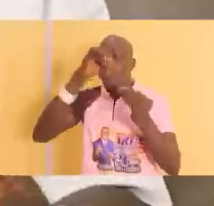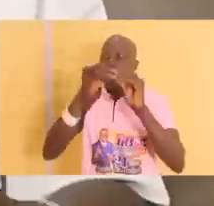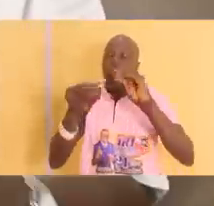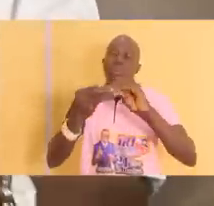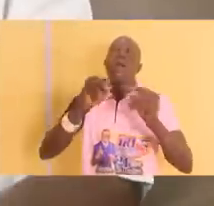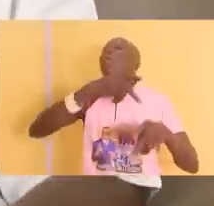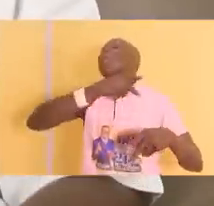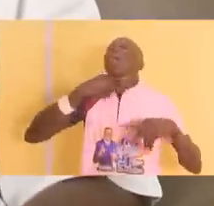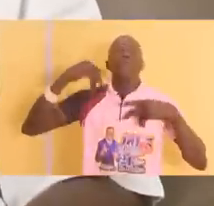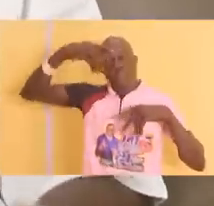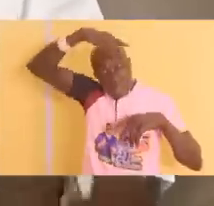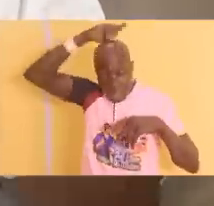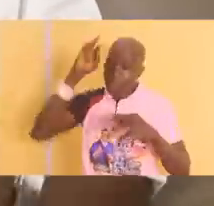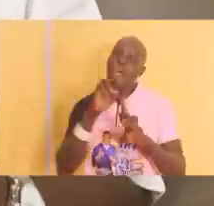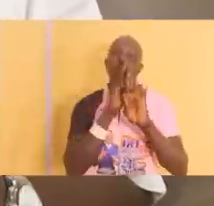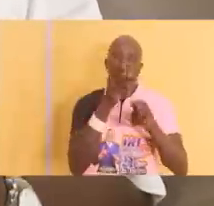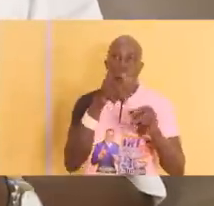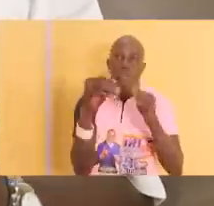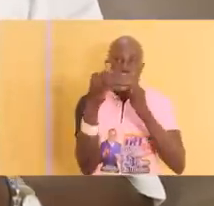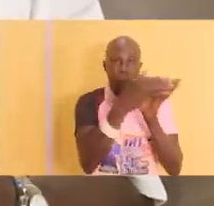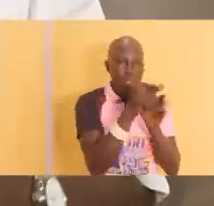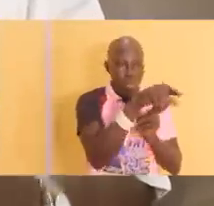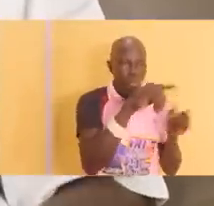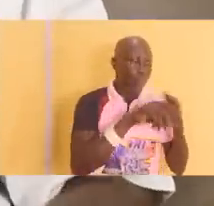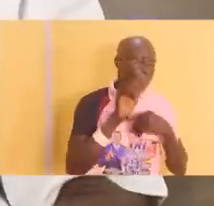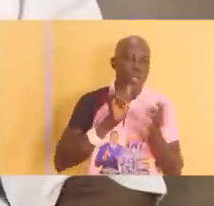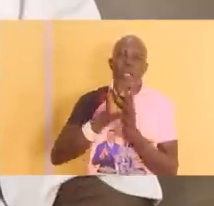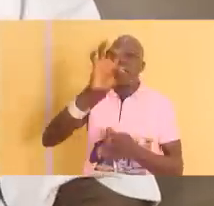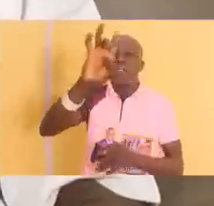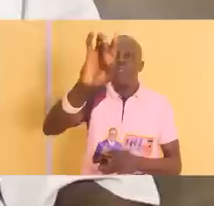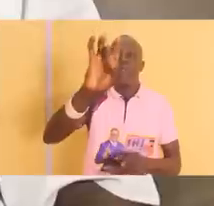number. Pastor David, we will answer you. He will direct you to me.